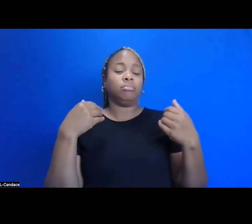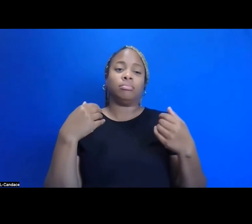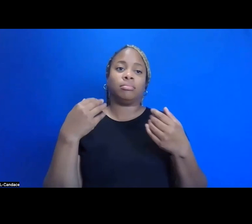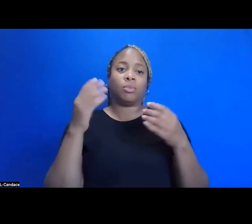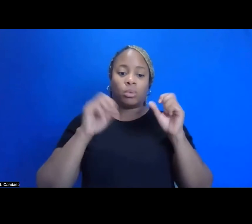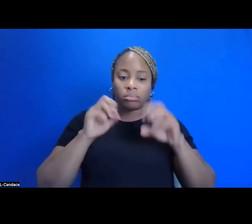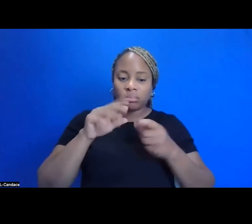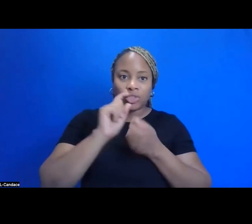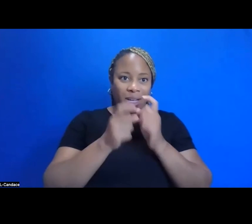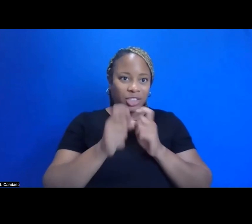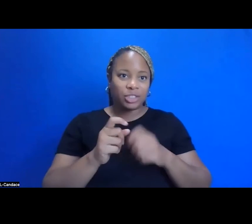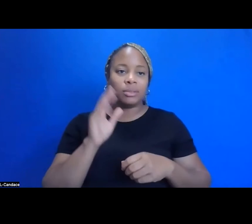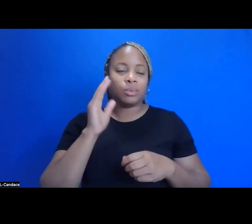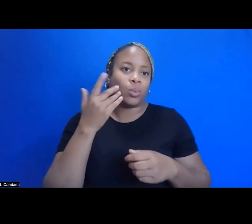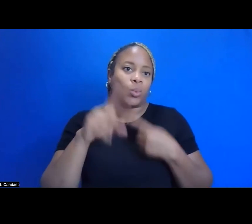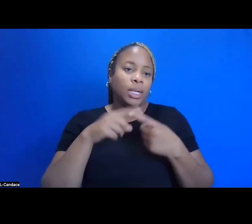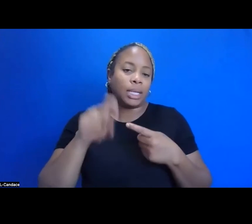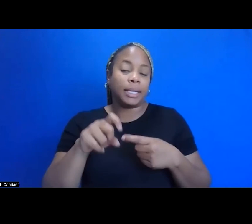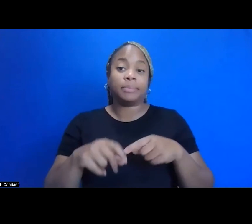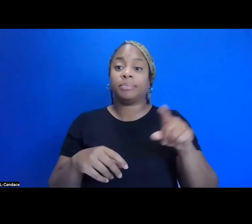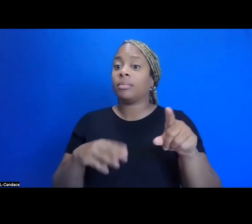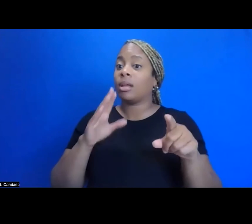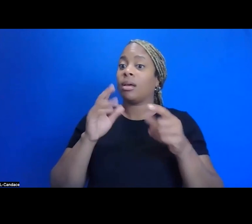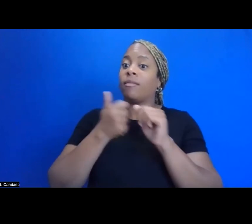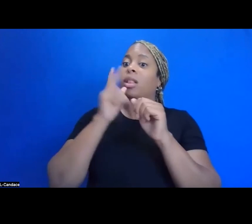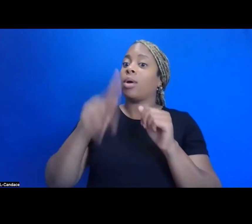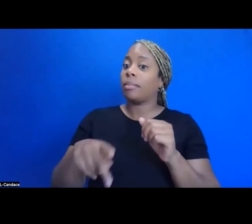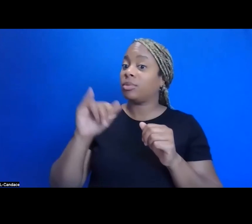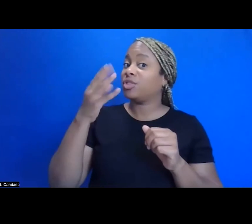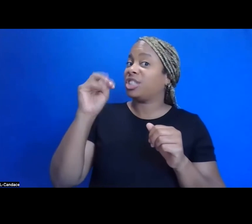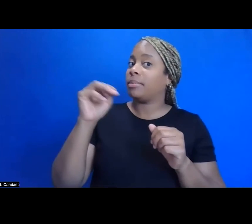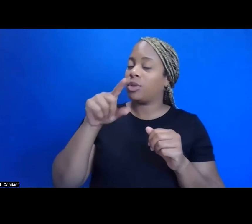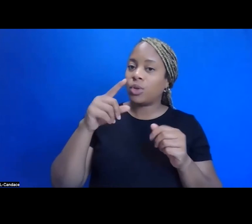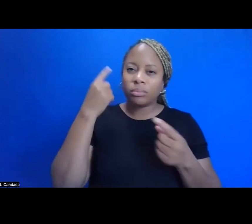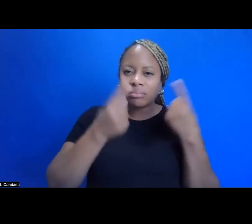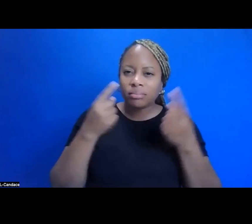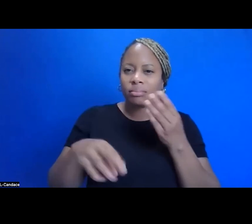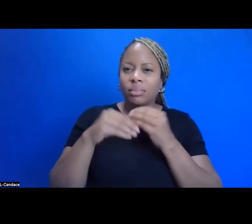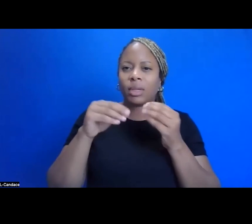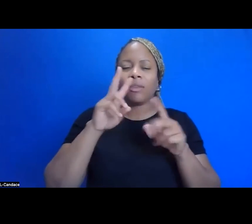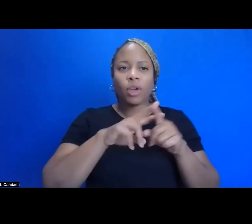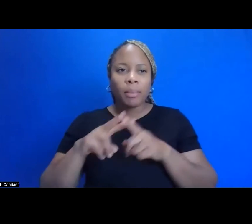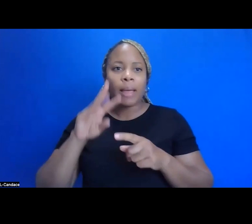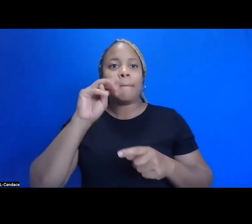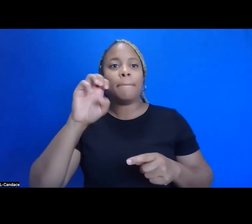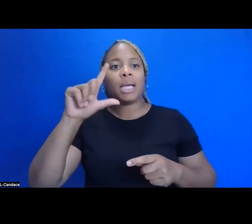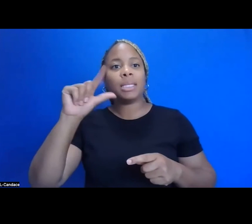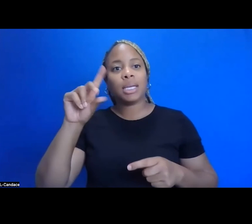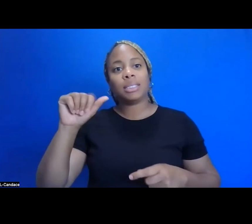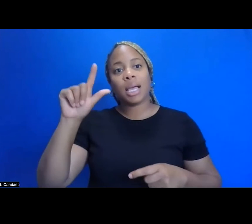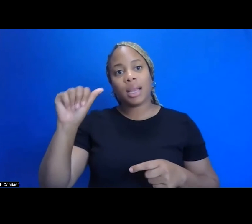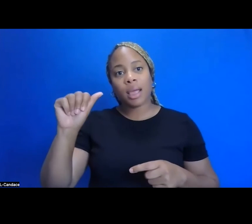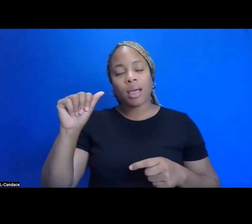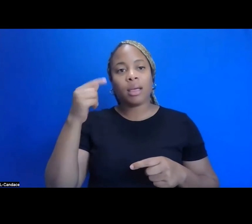I'll put in an email and a follow-up quickly, from Jim. Yeah. Are you considering a set vocabulary of metadata for easy organizing during upload